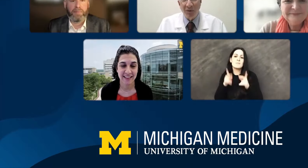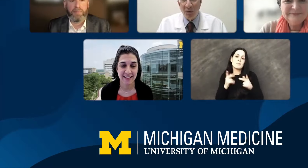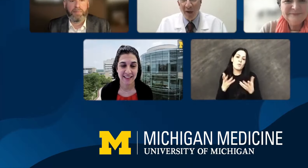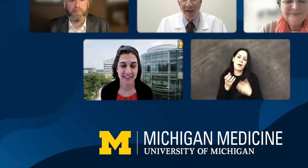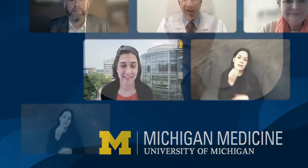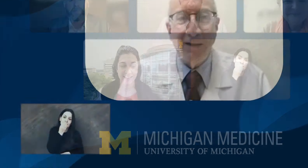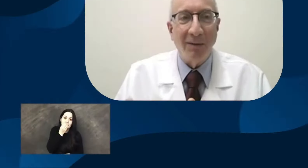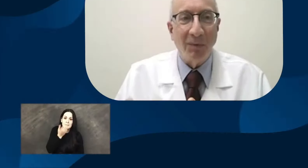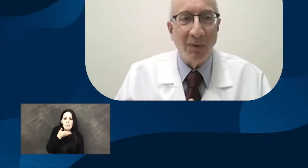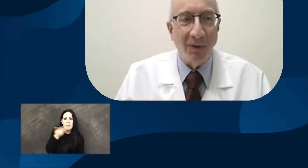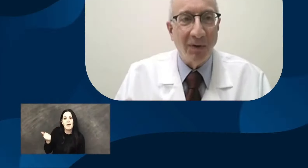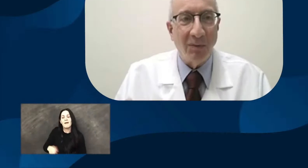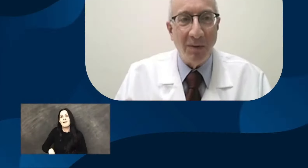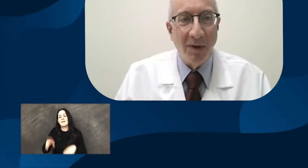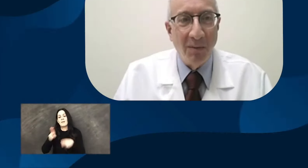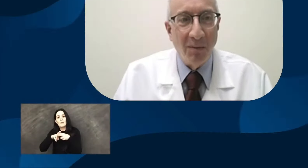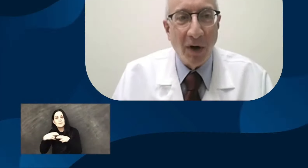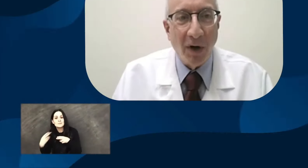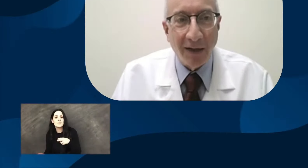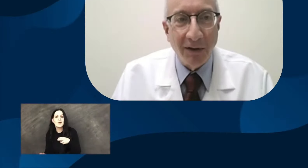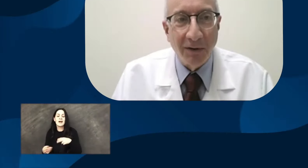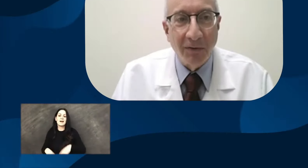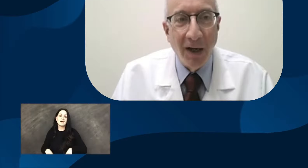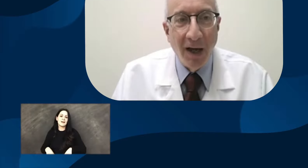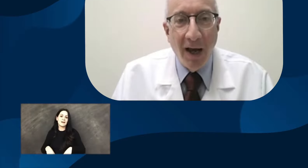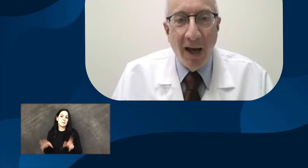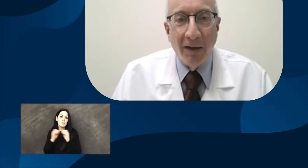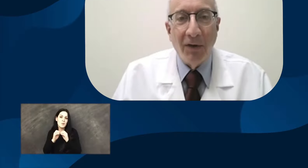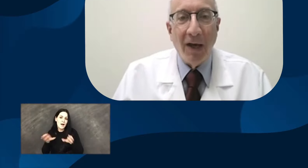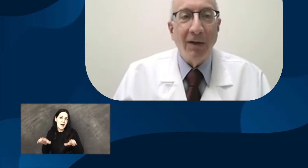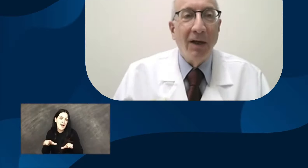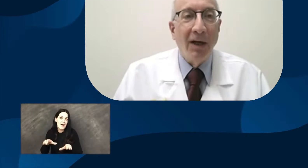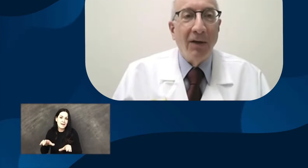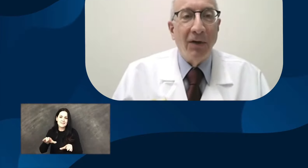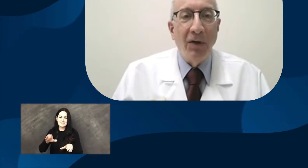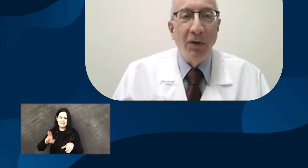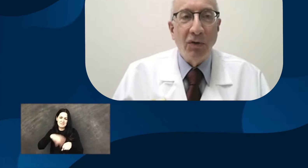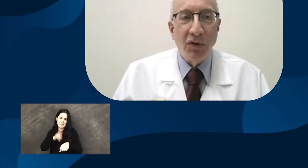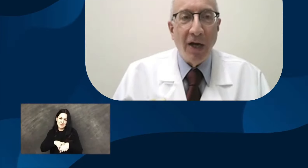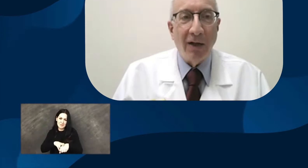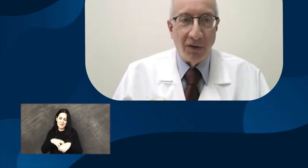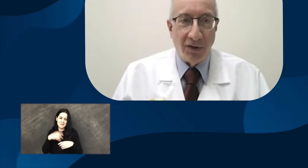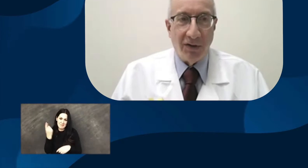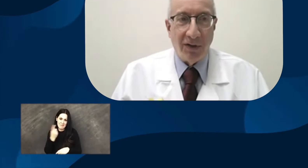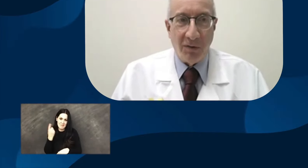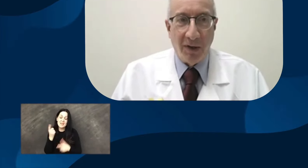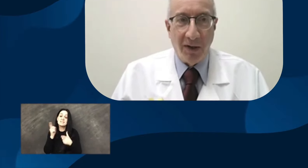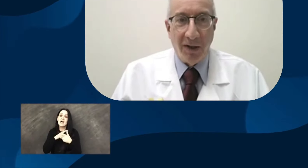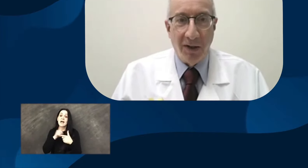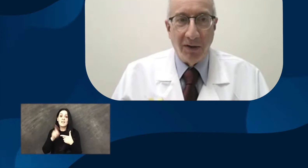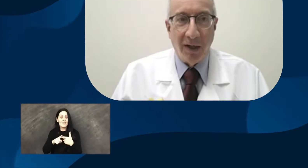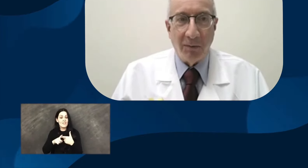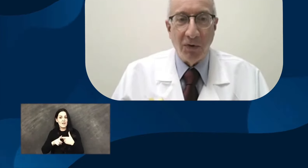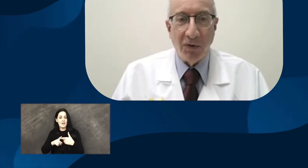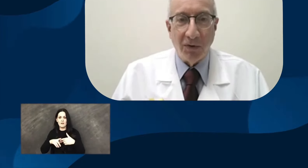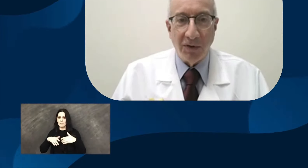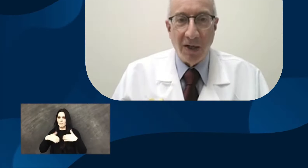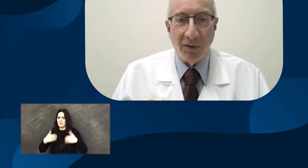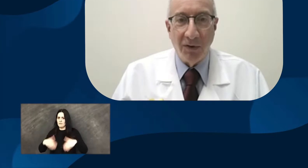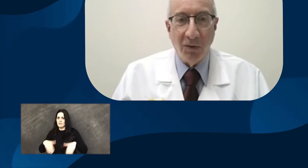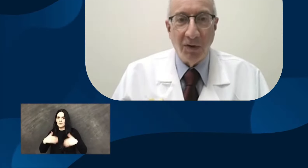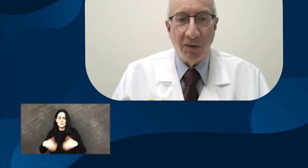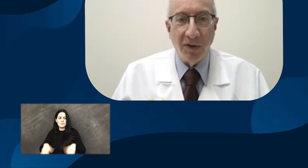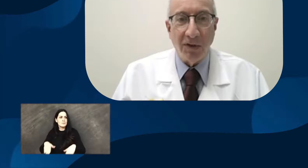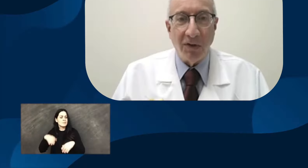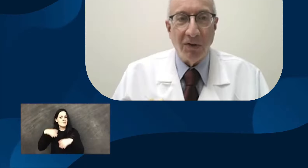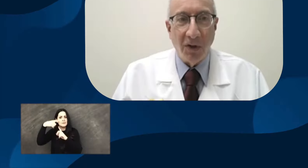going to lose weight, you're going to be more active. And then the huge challenge hits everybody. The temperature goes down